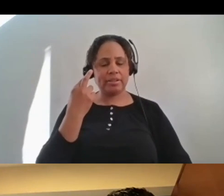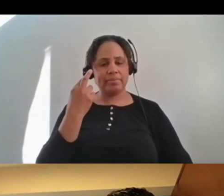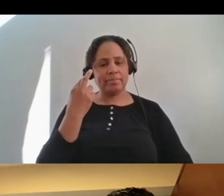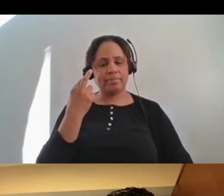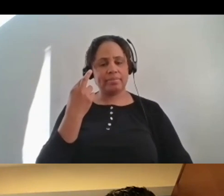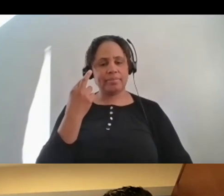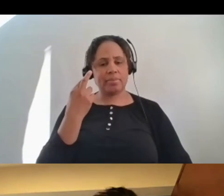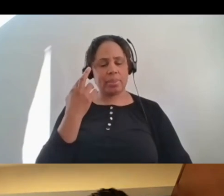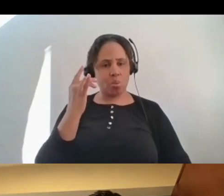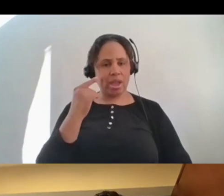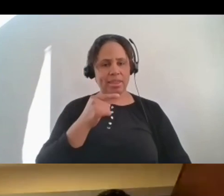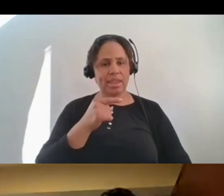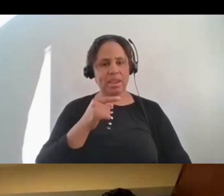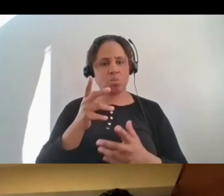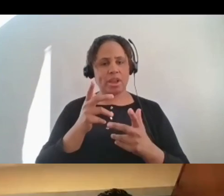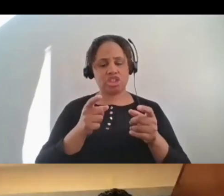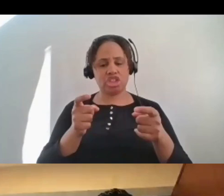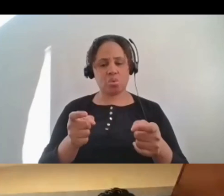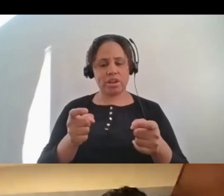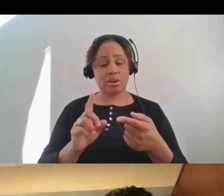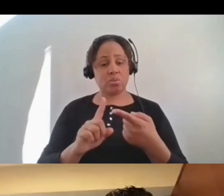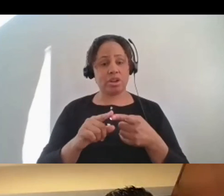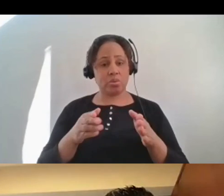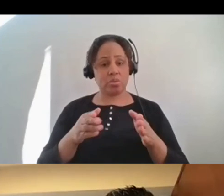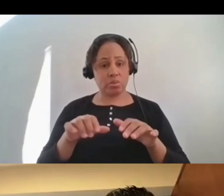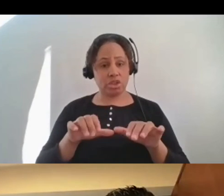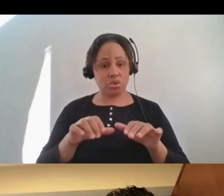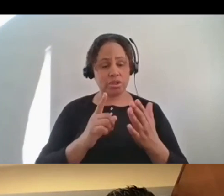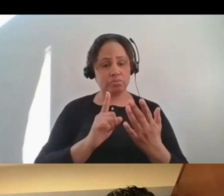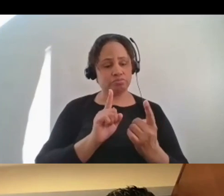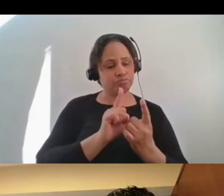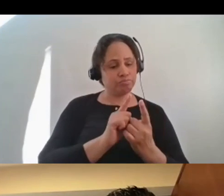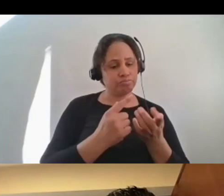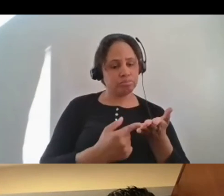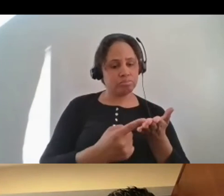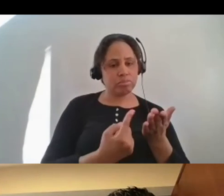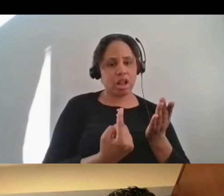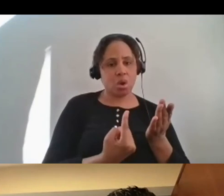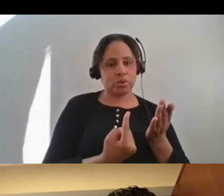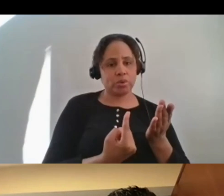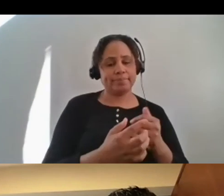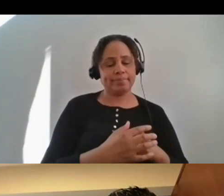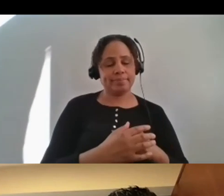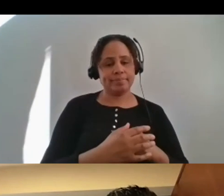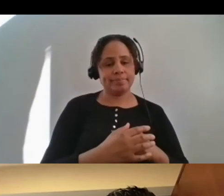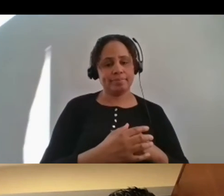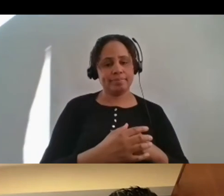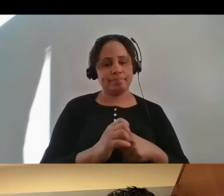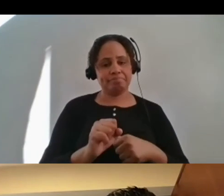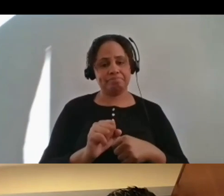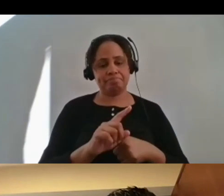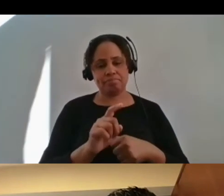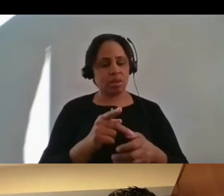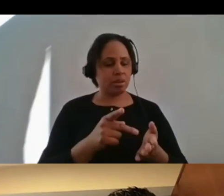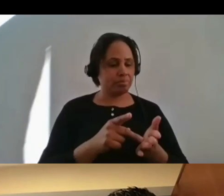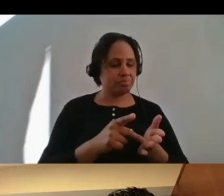why they want to donate. And so one of the ways we do that is talking to them alone and talking about this exact question, payment and then coercion,